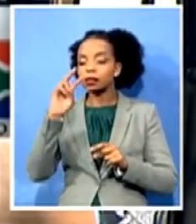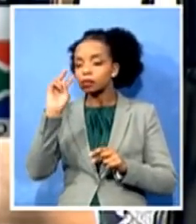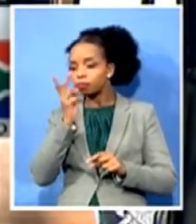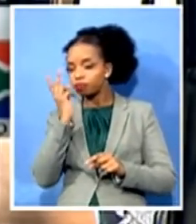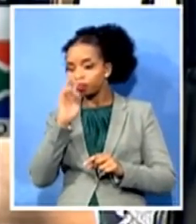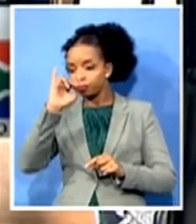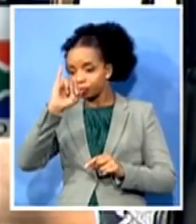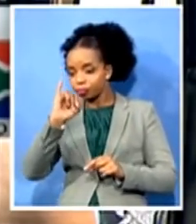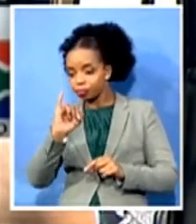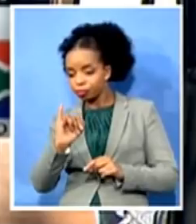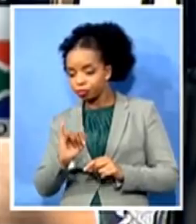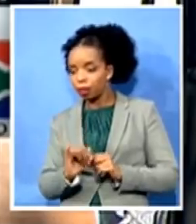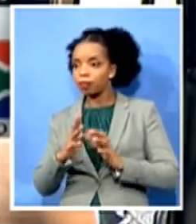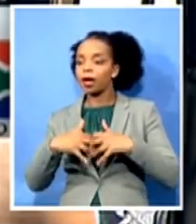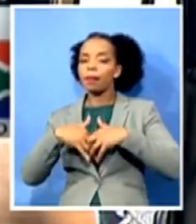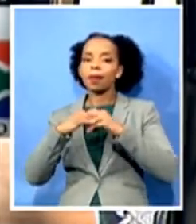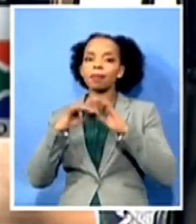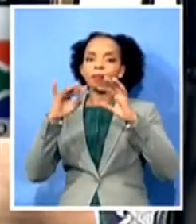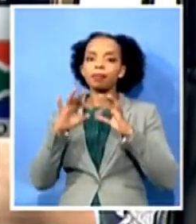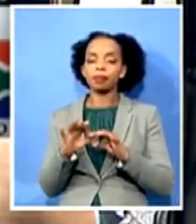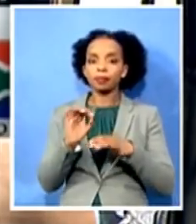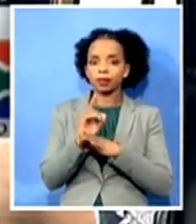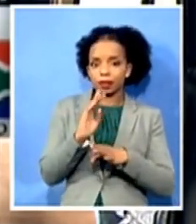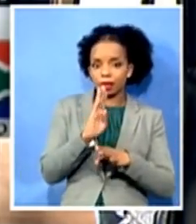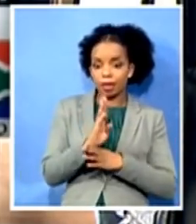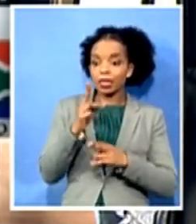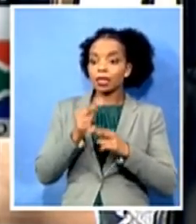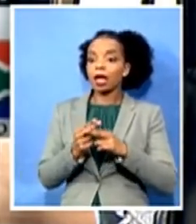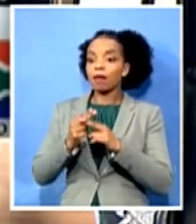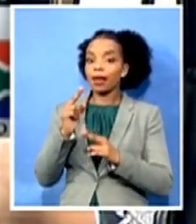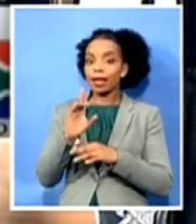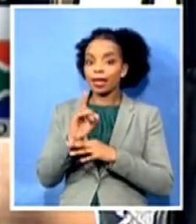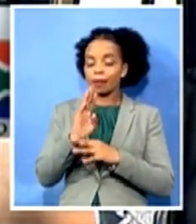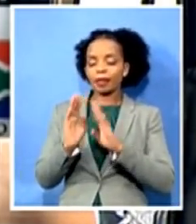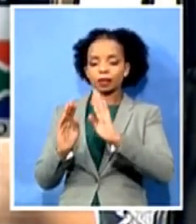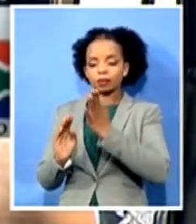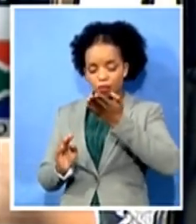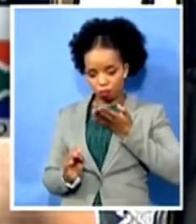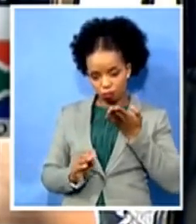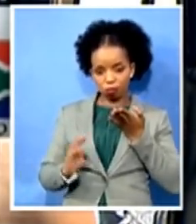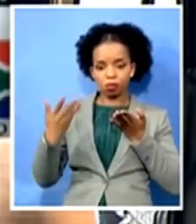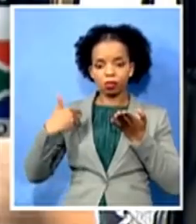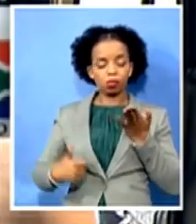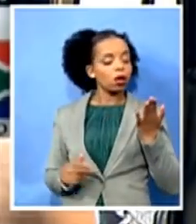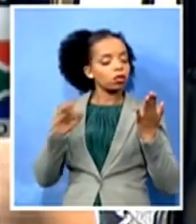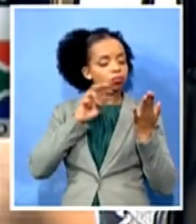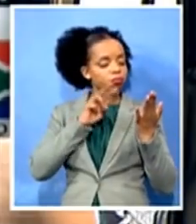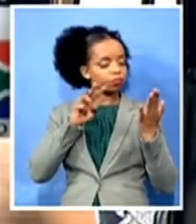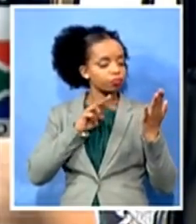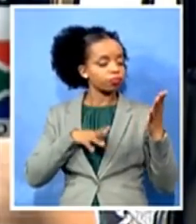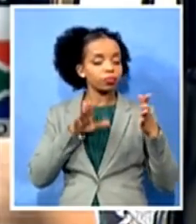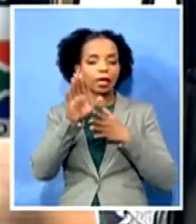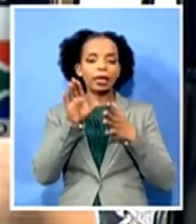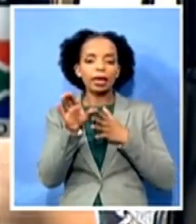product so that we check the criterion that ESCO has set for us and approve the